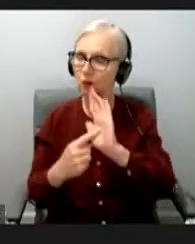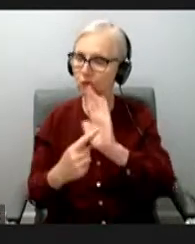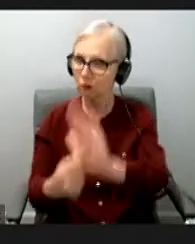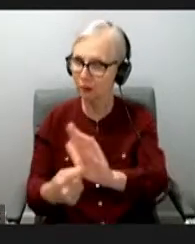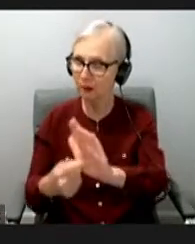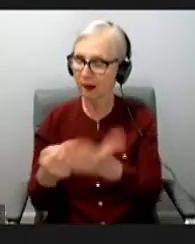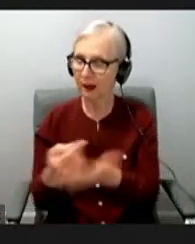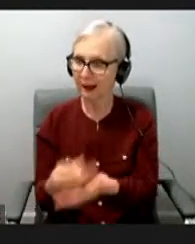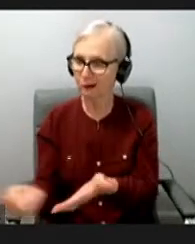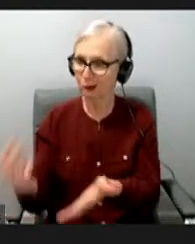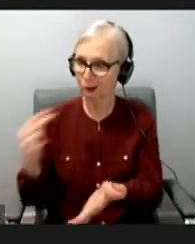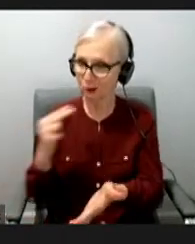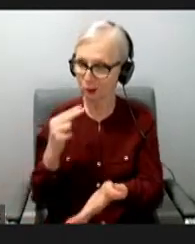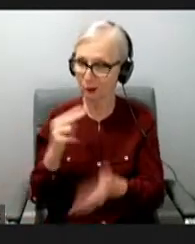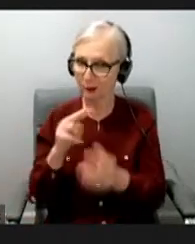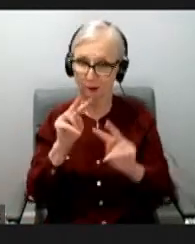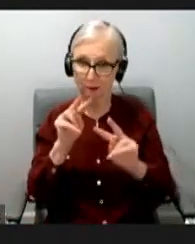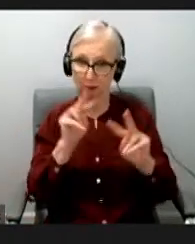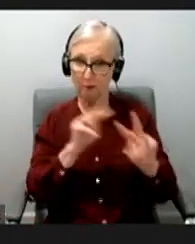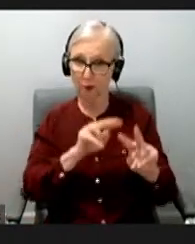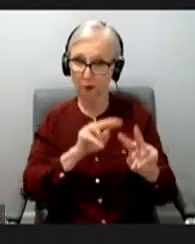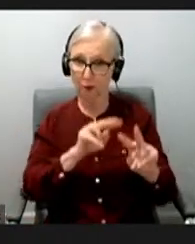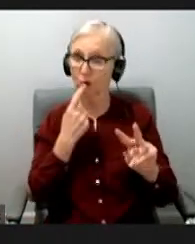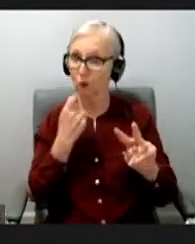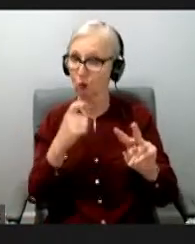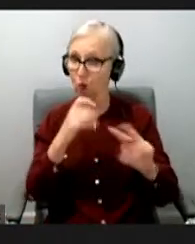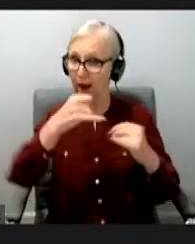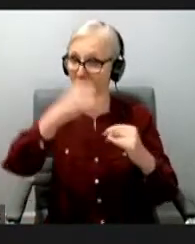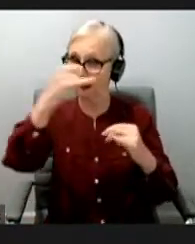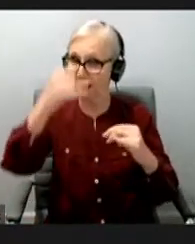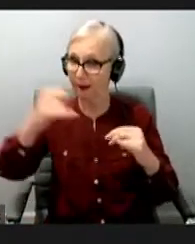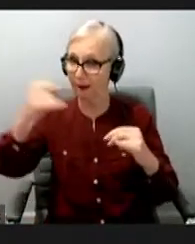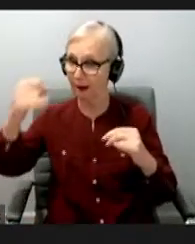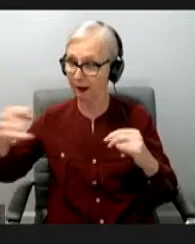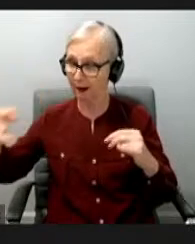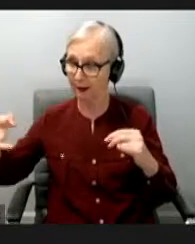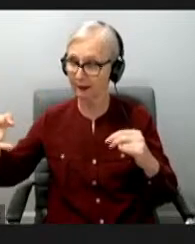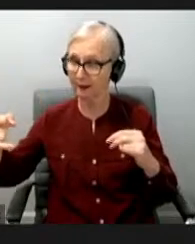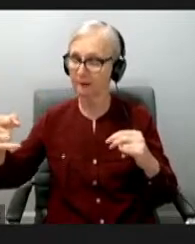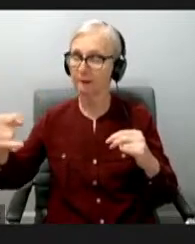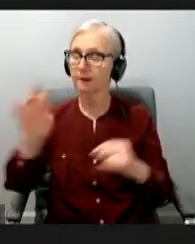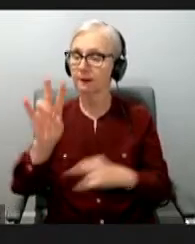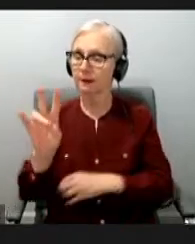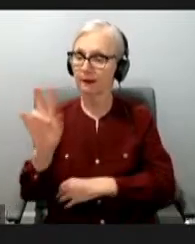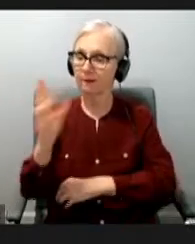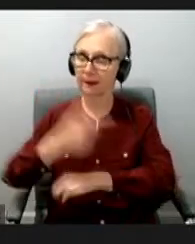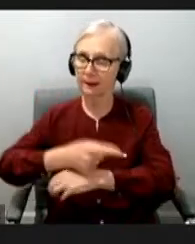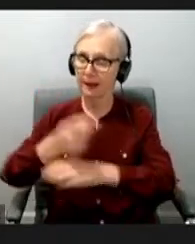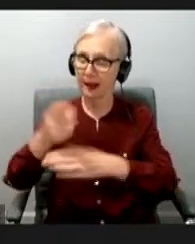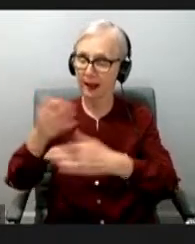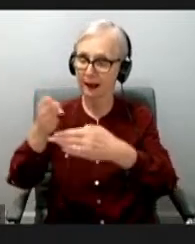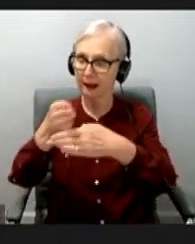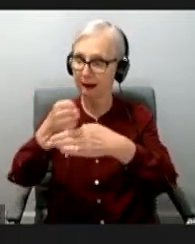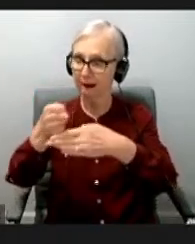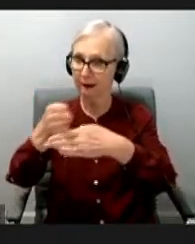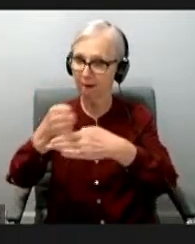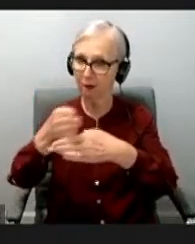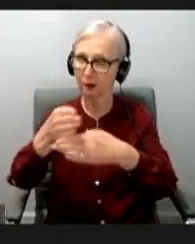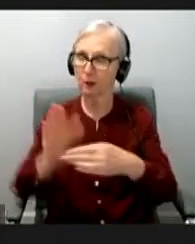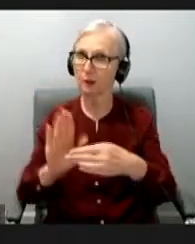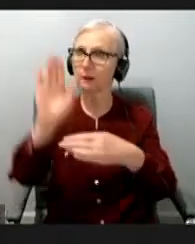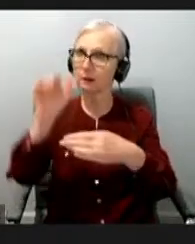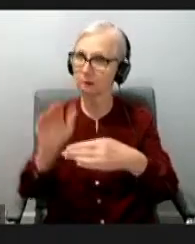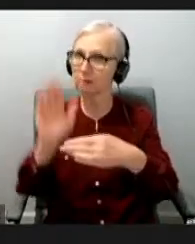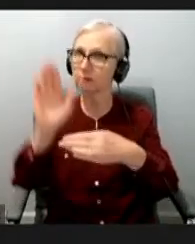2 weeks or so, if you look at that red line, which is our 7-day moving average, our cases have been bouncing around a little bit, and this is